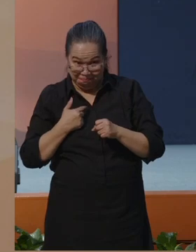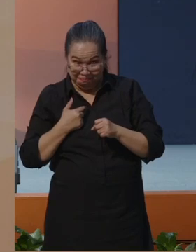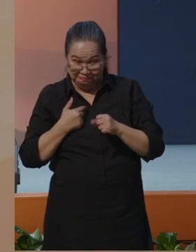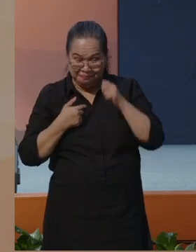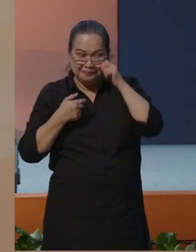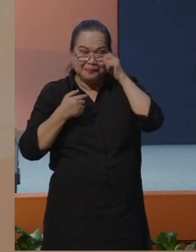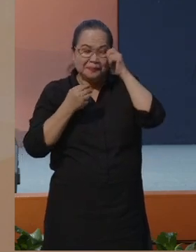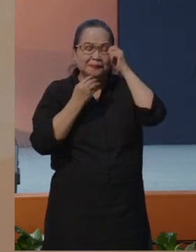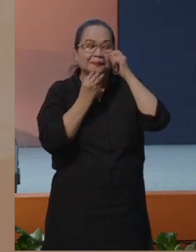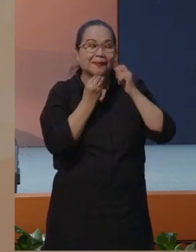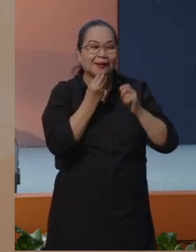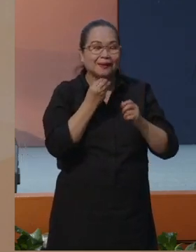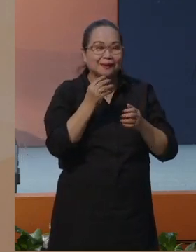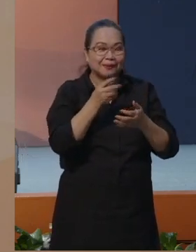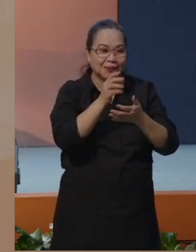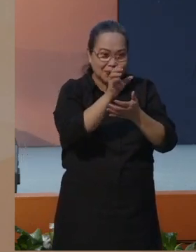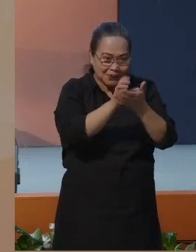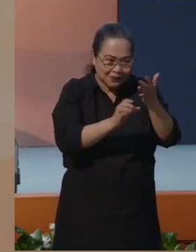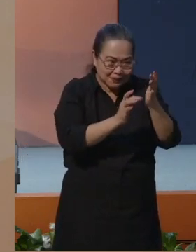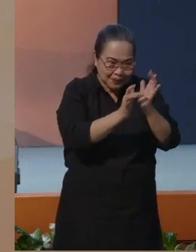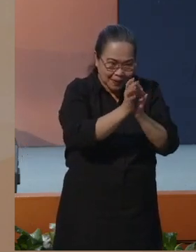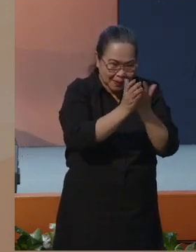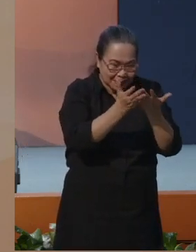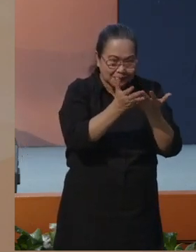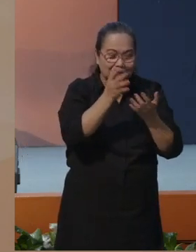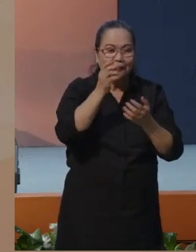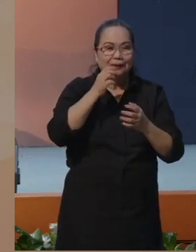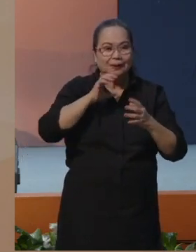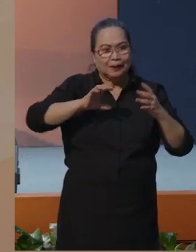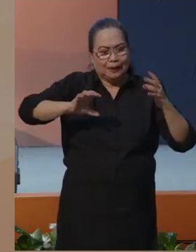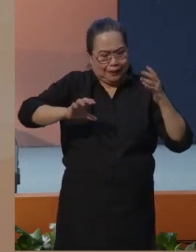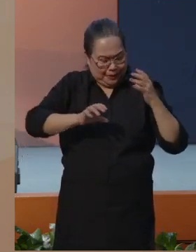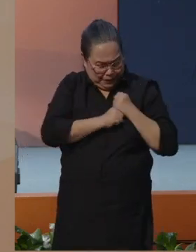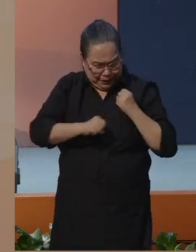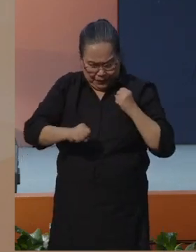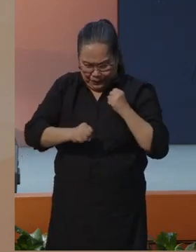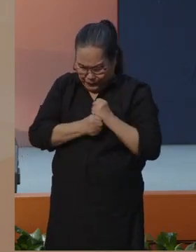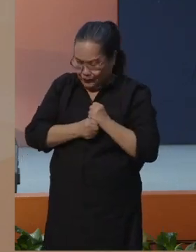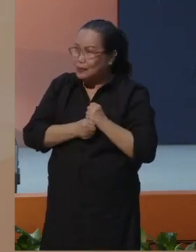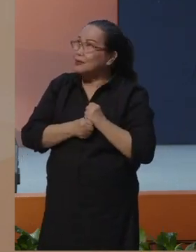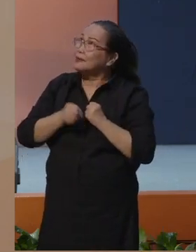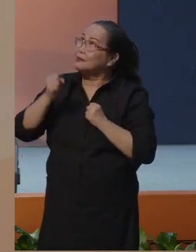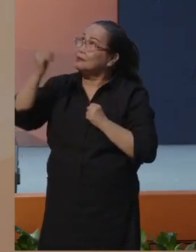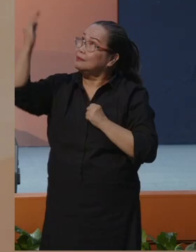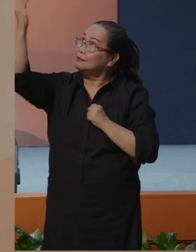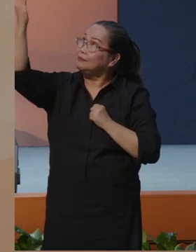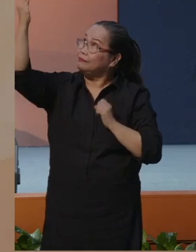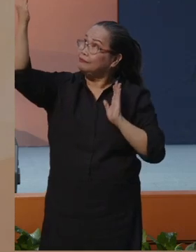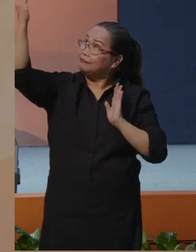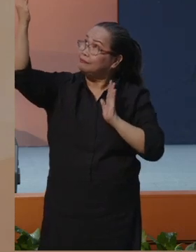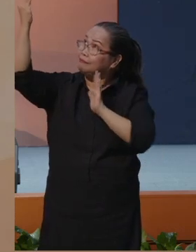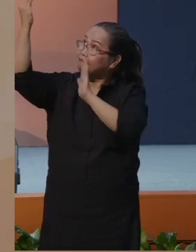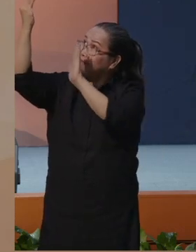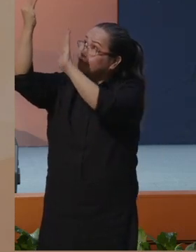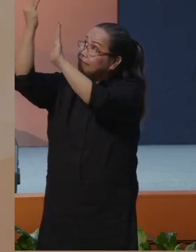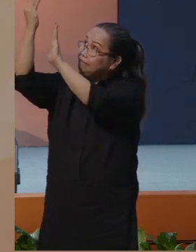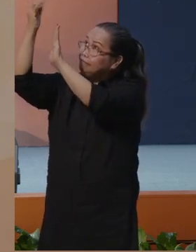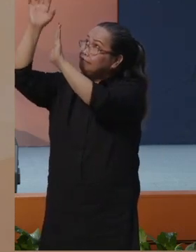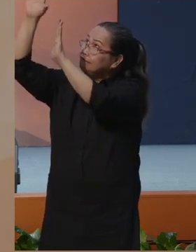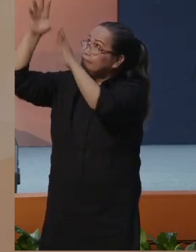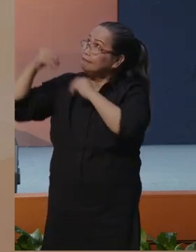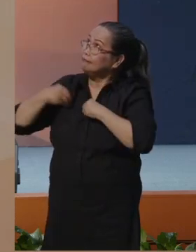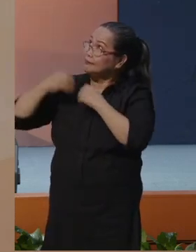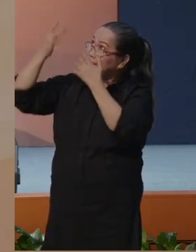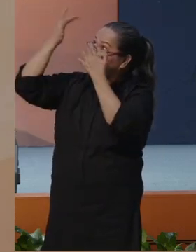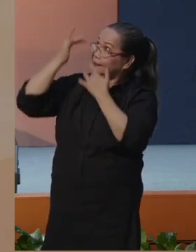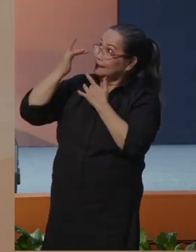Hebrews 4:16. Let us then with confidence draw near to the throne of grace, that we may receive mercy